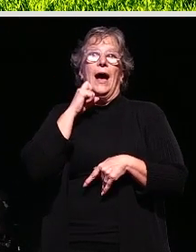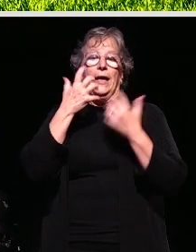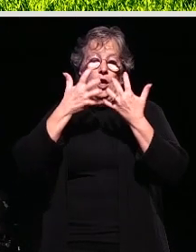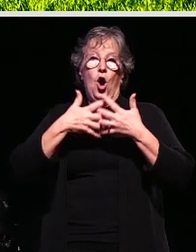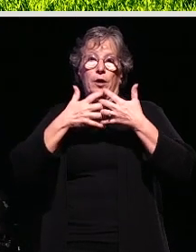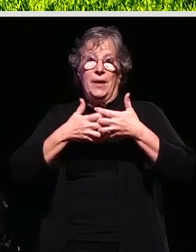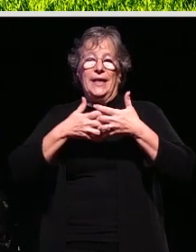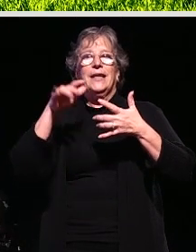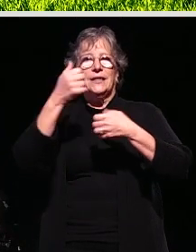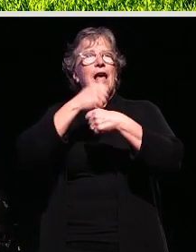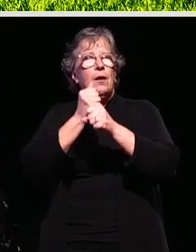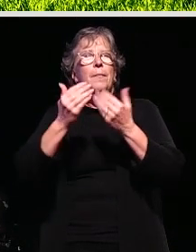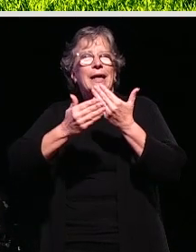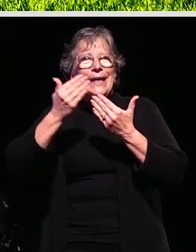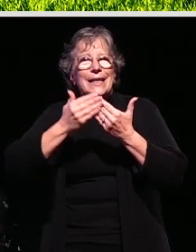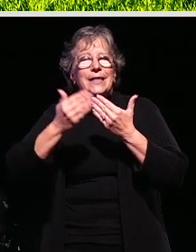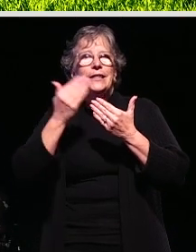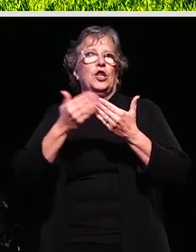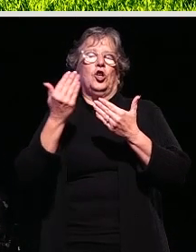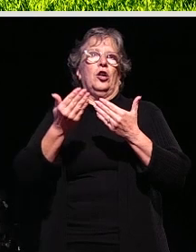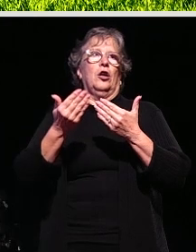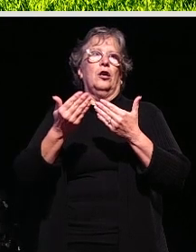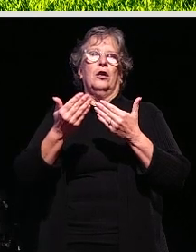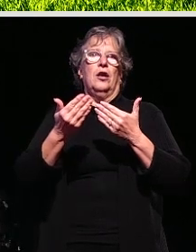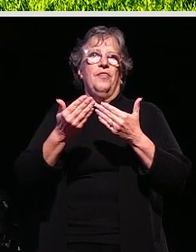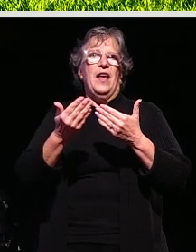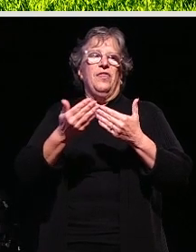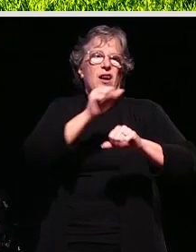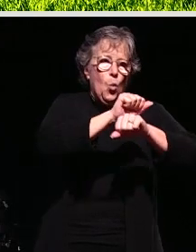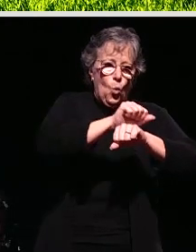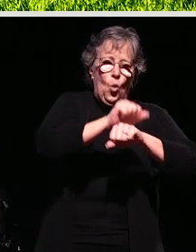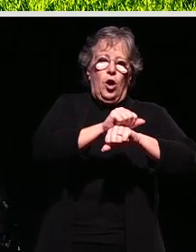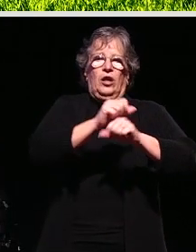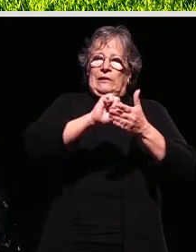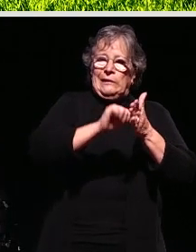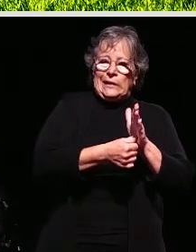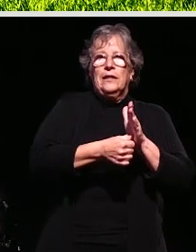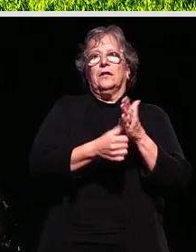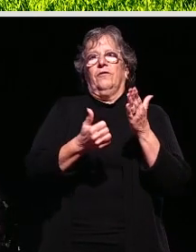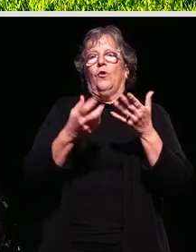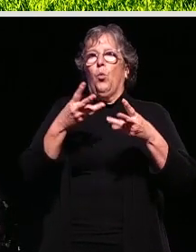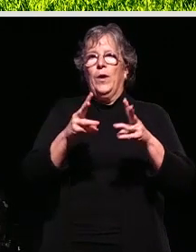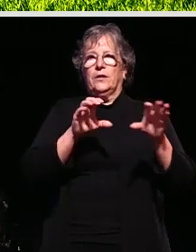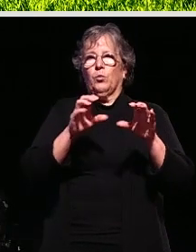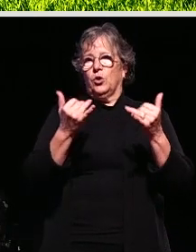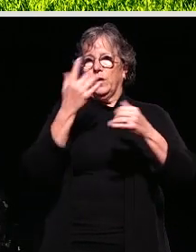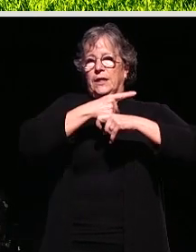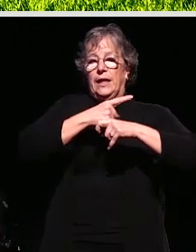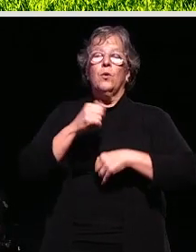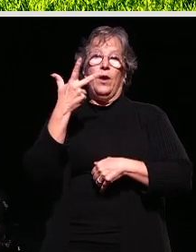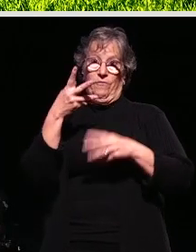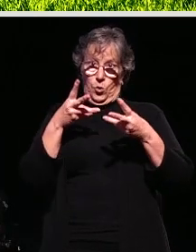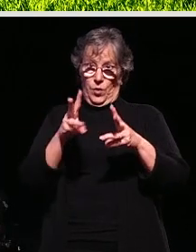ease of integration significantly surpasses all of the very labor-intensive tools today. We have 3-pronged approach